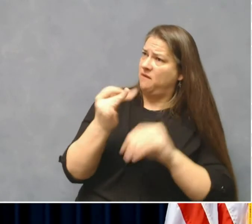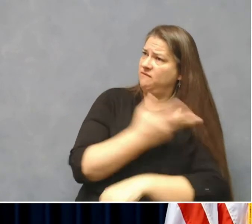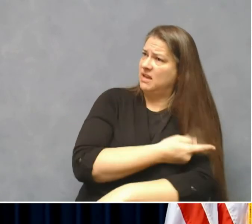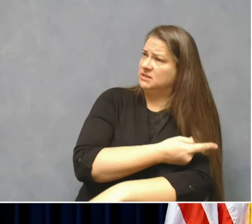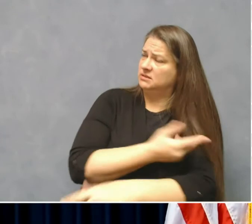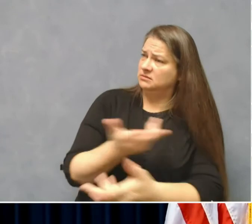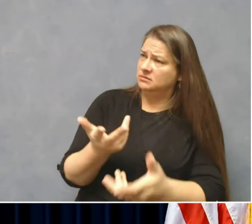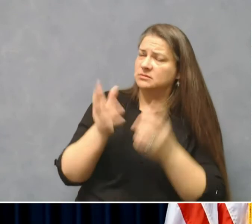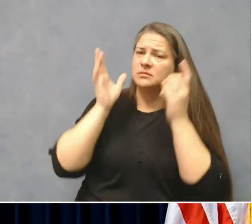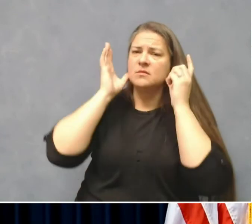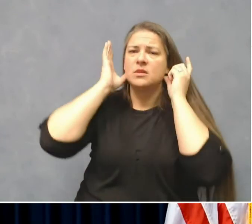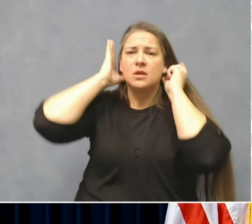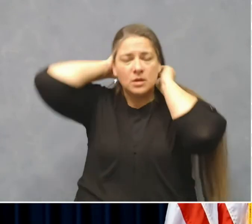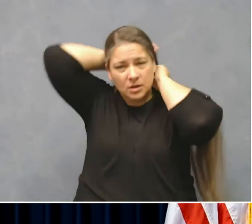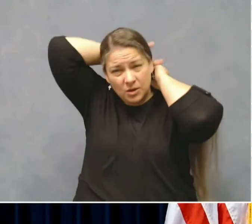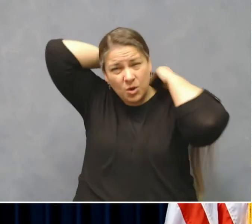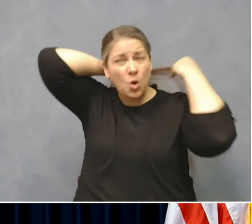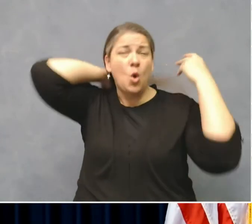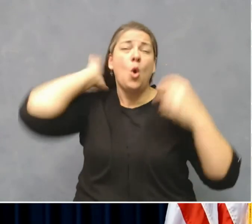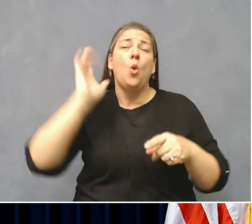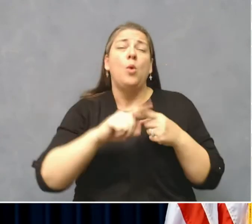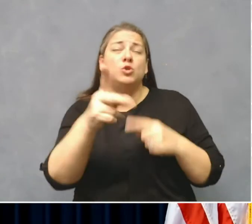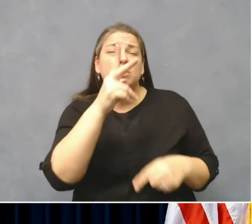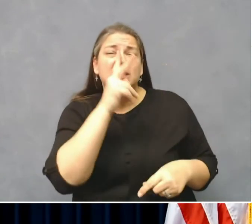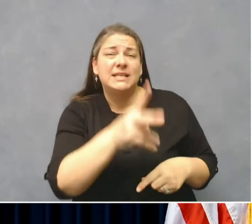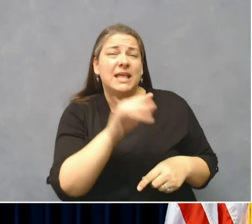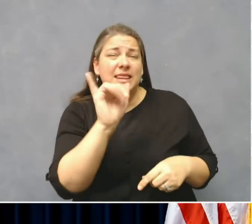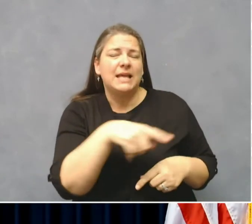Well, I think what you're seeing here is something